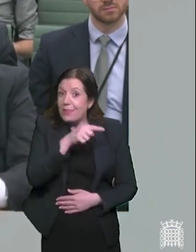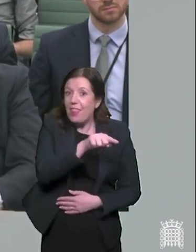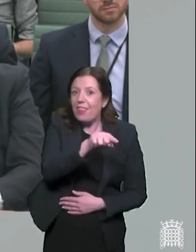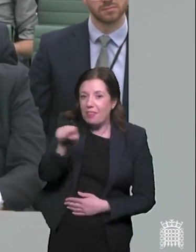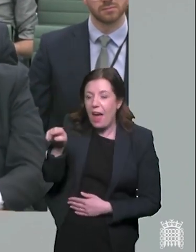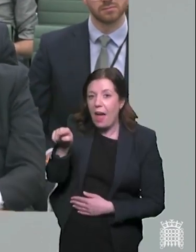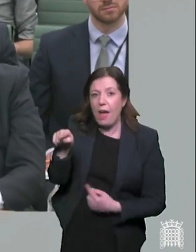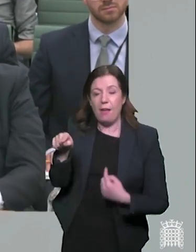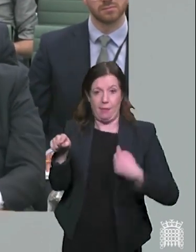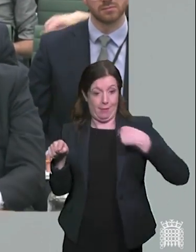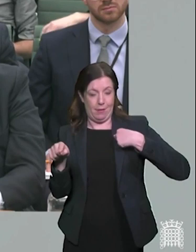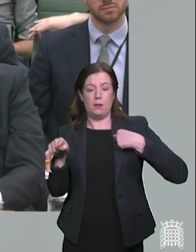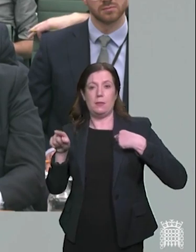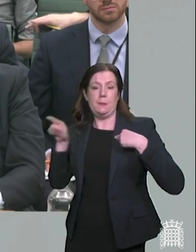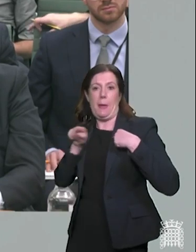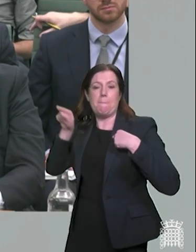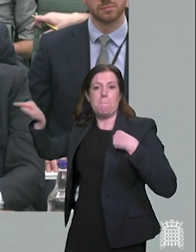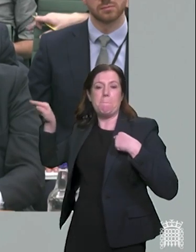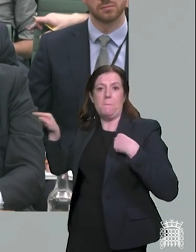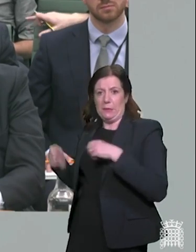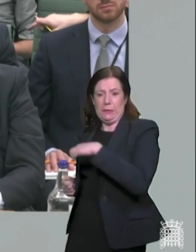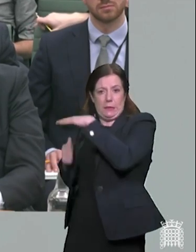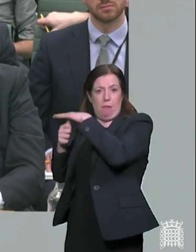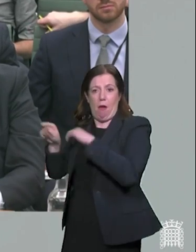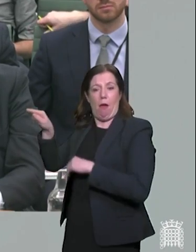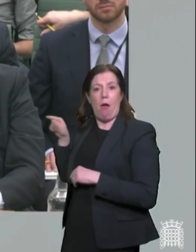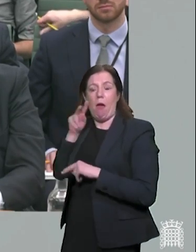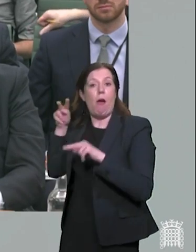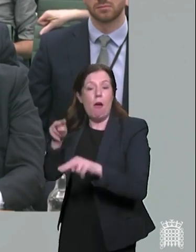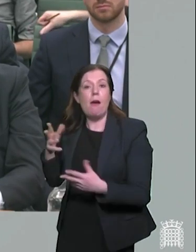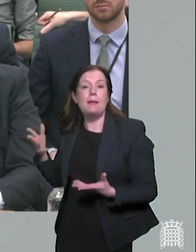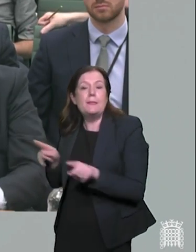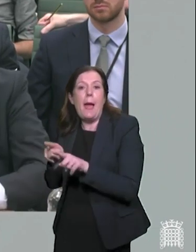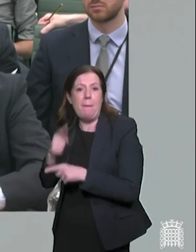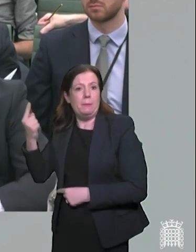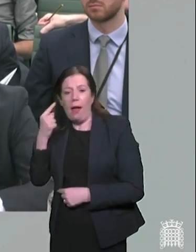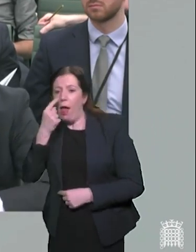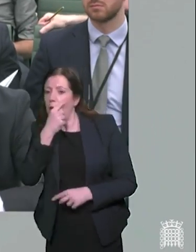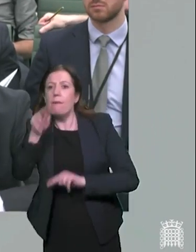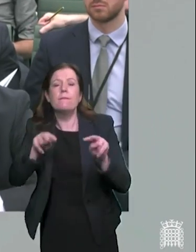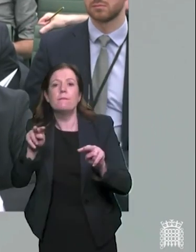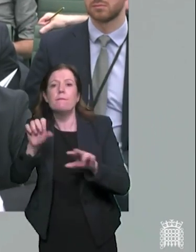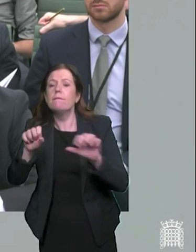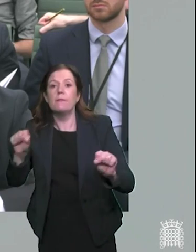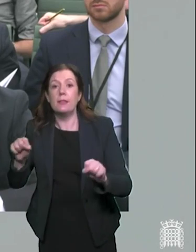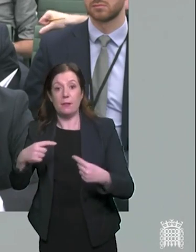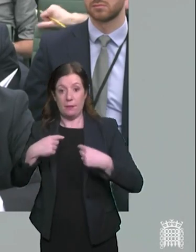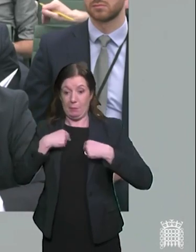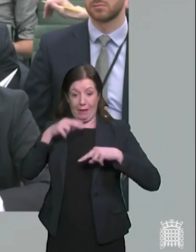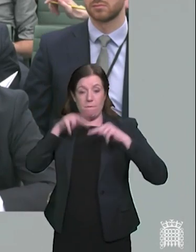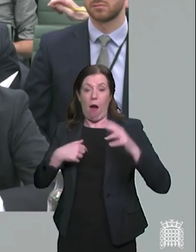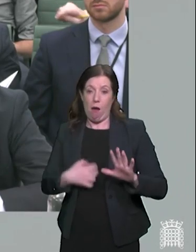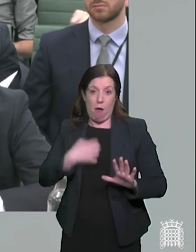have been obvious to those other senior and distinguished people. It really wasn't. And I was very shocked to get my own